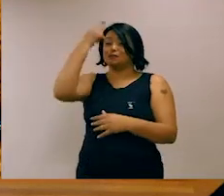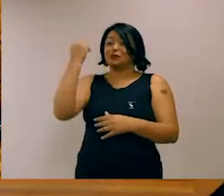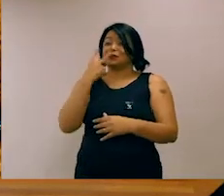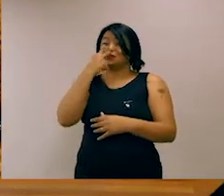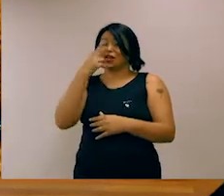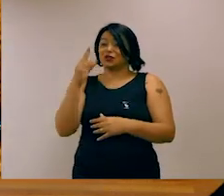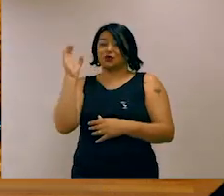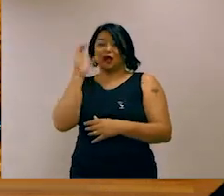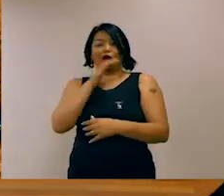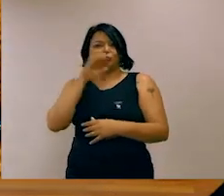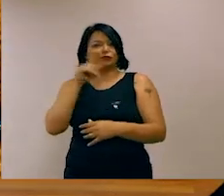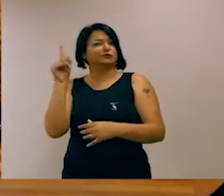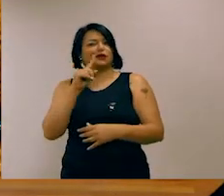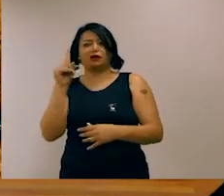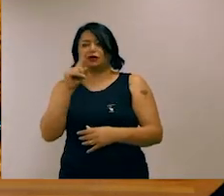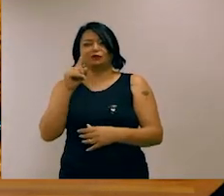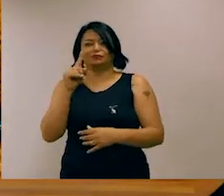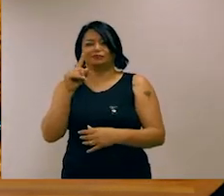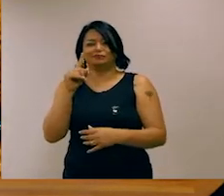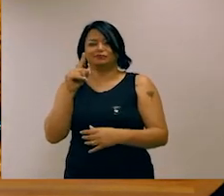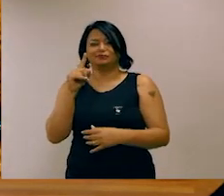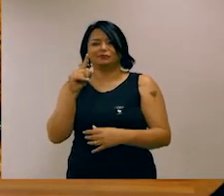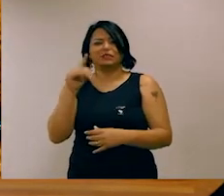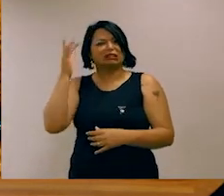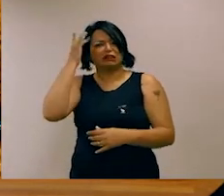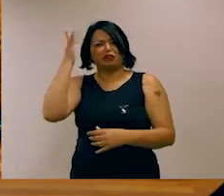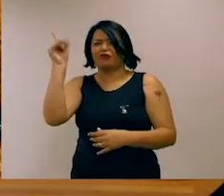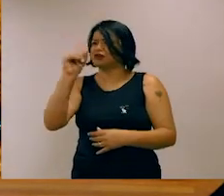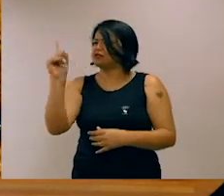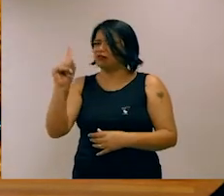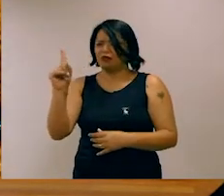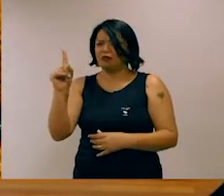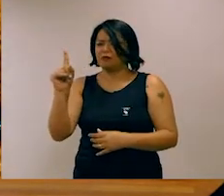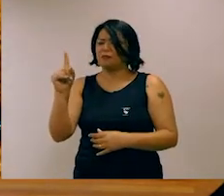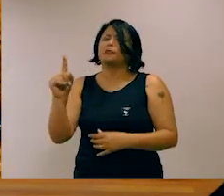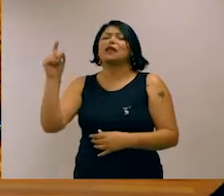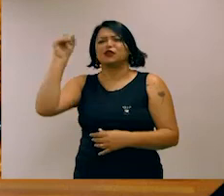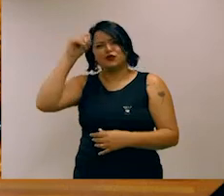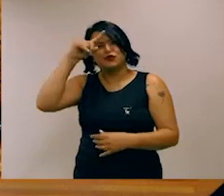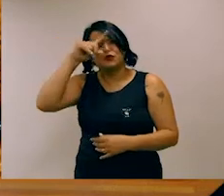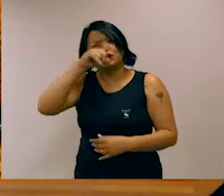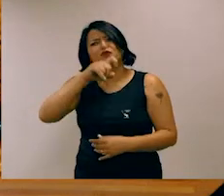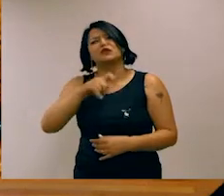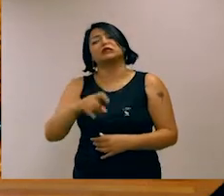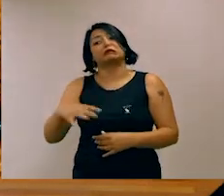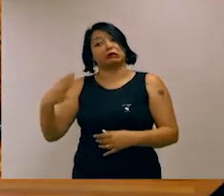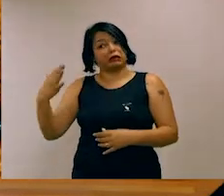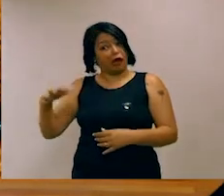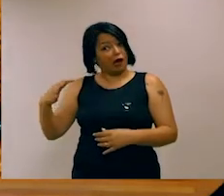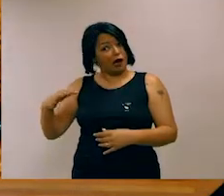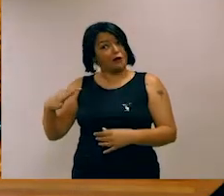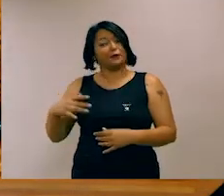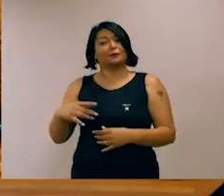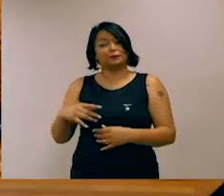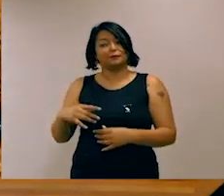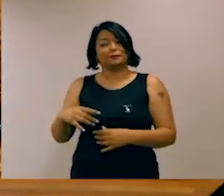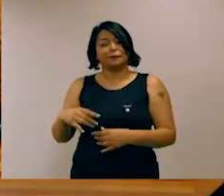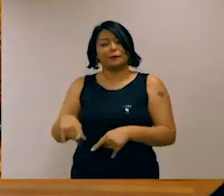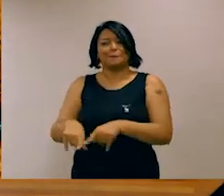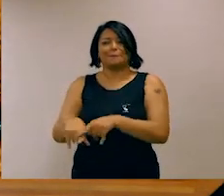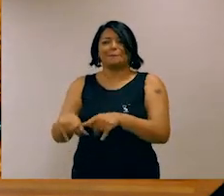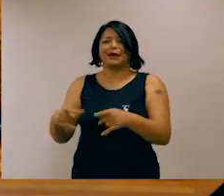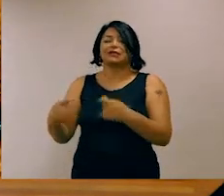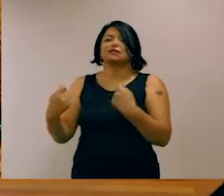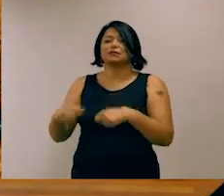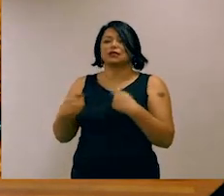to implement and cheap, but it's expensive to study. So you need thousands of participants, you need to invest, you need a